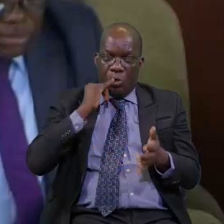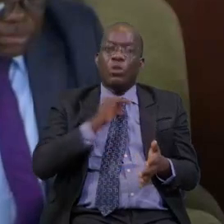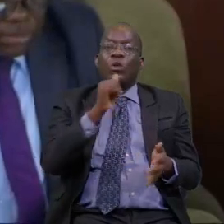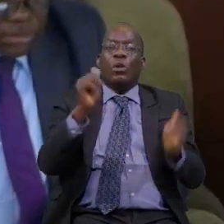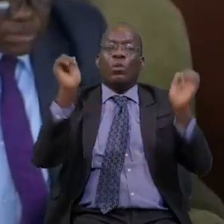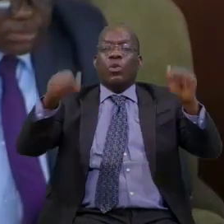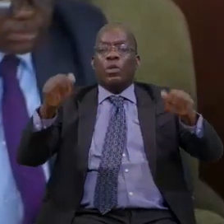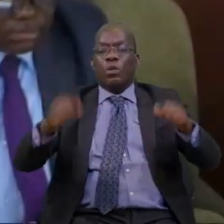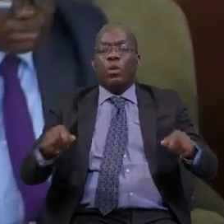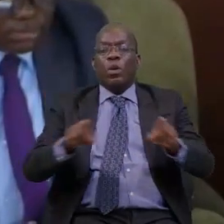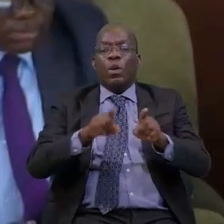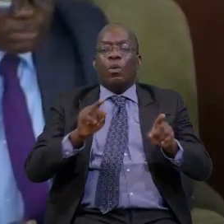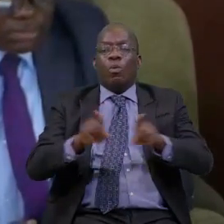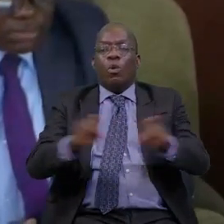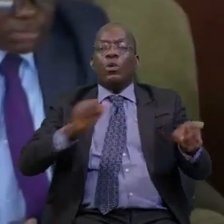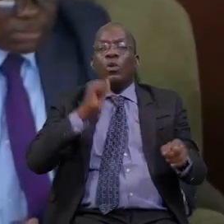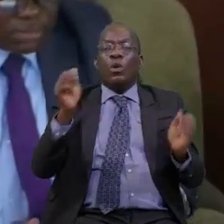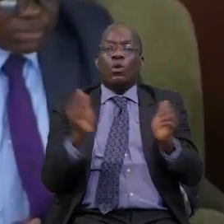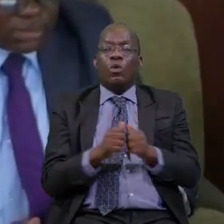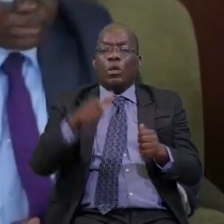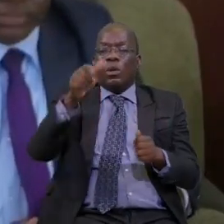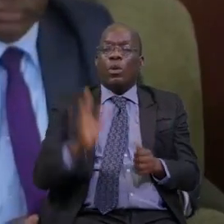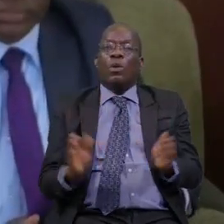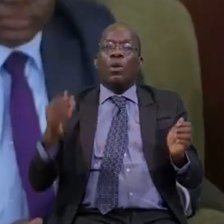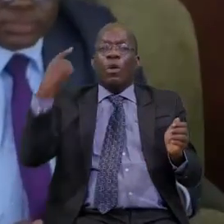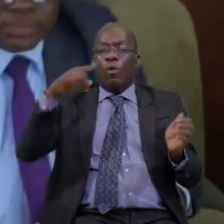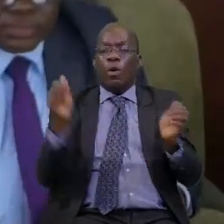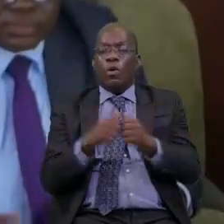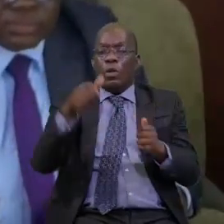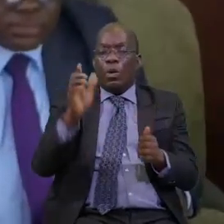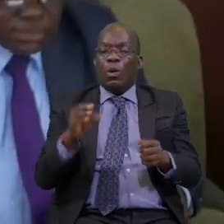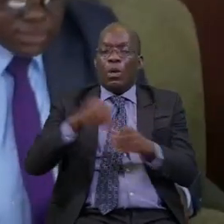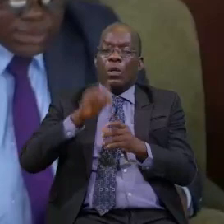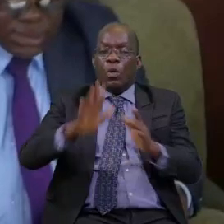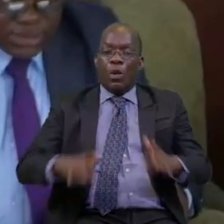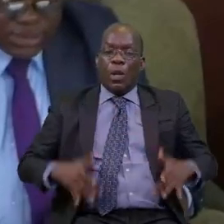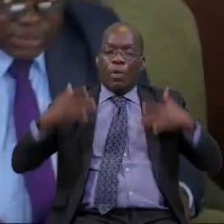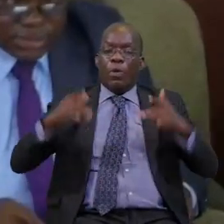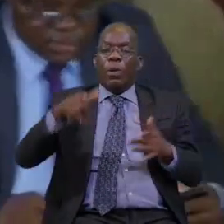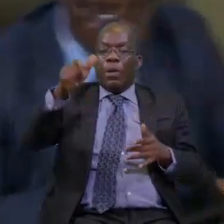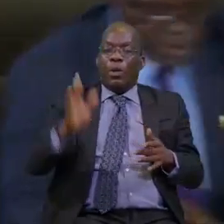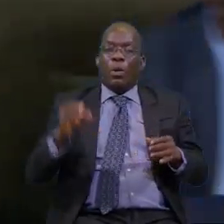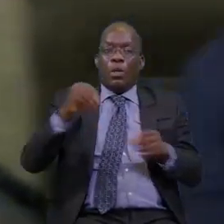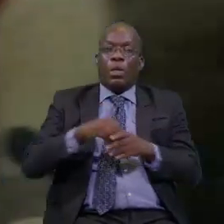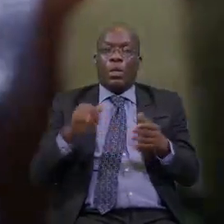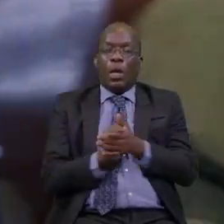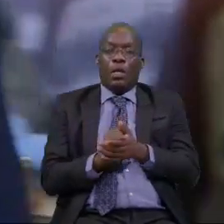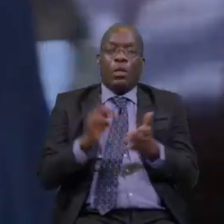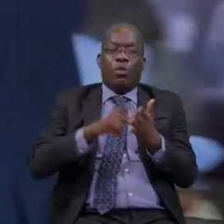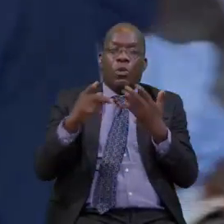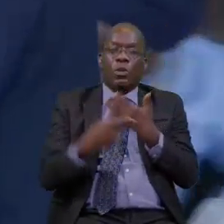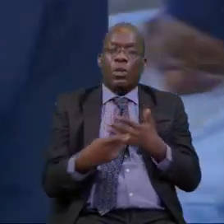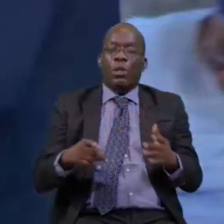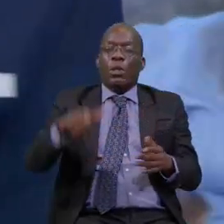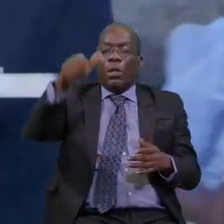not with God. For with God in your life, God in that project, God as your